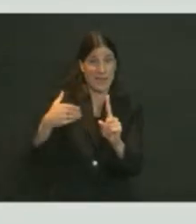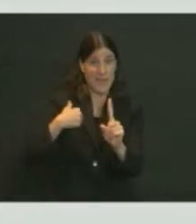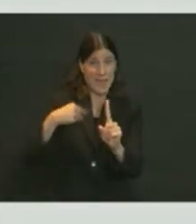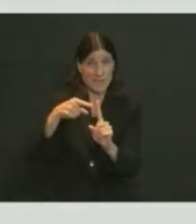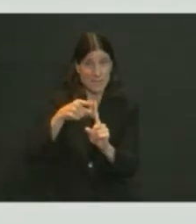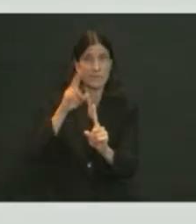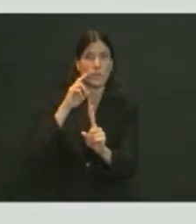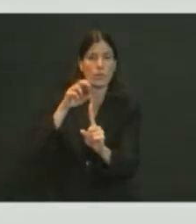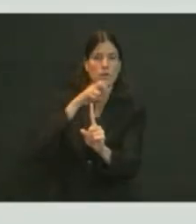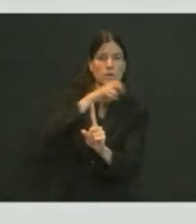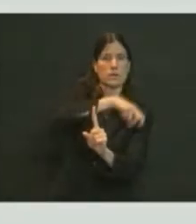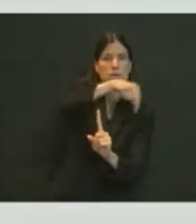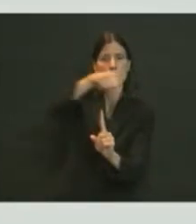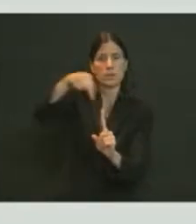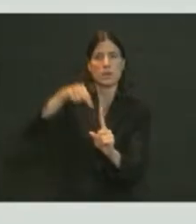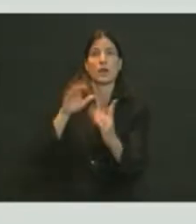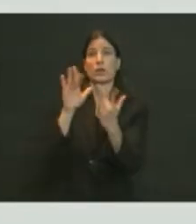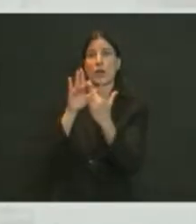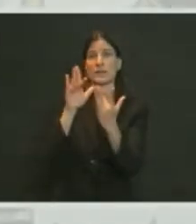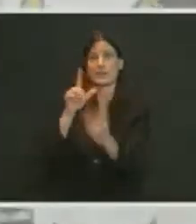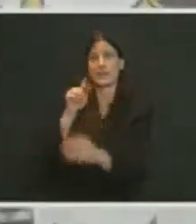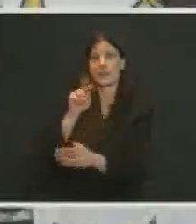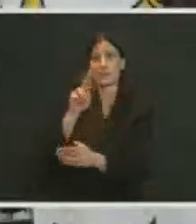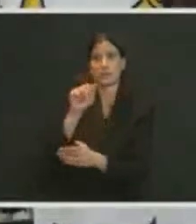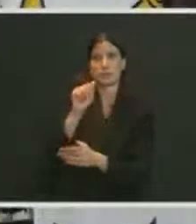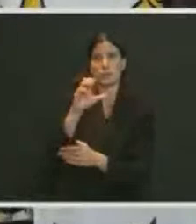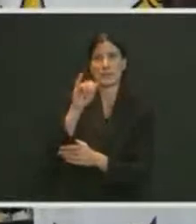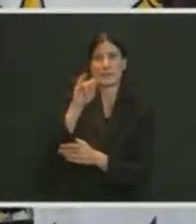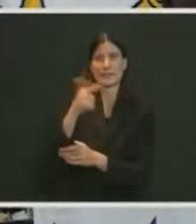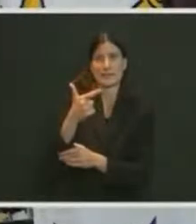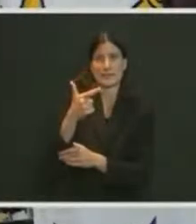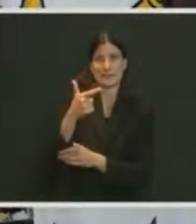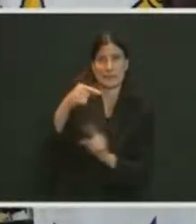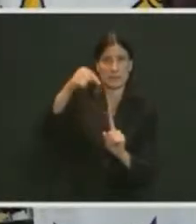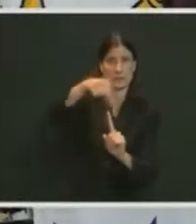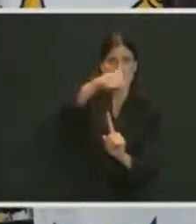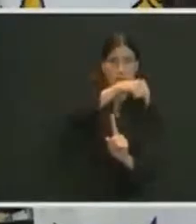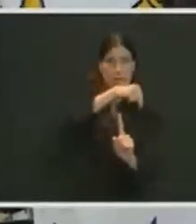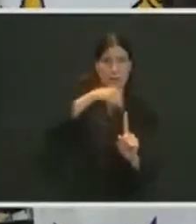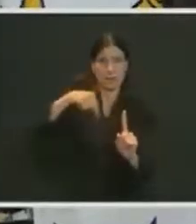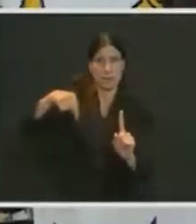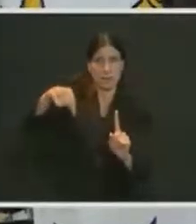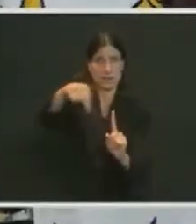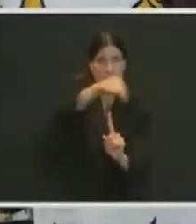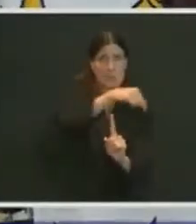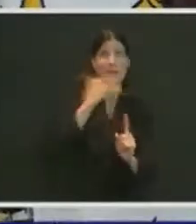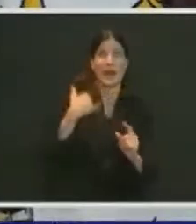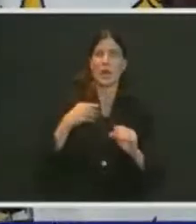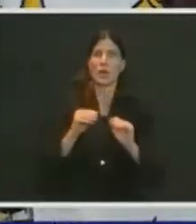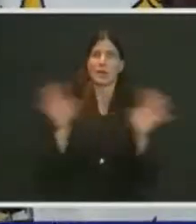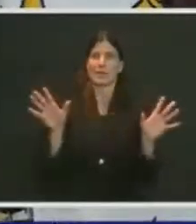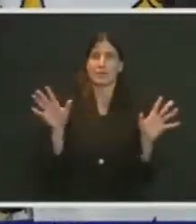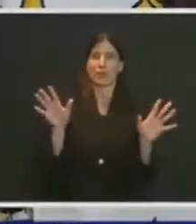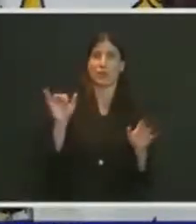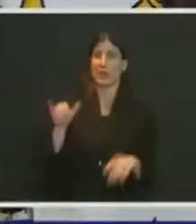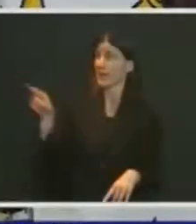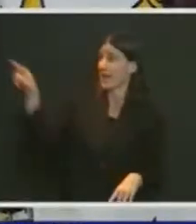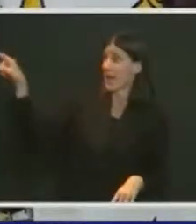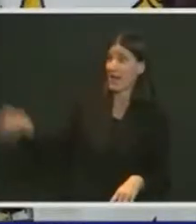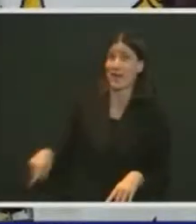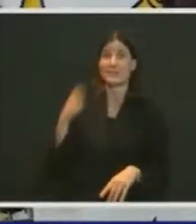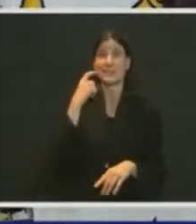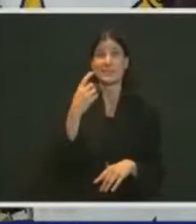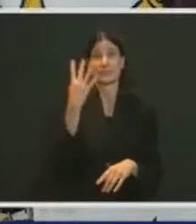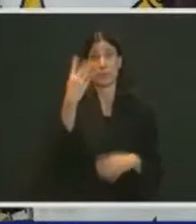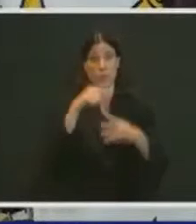clear or clearer how we're thinking about it. I will tell you now, our systems look great. Testing, contact tracing,